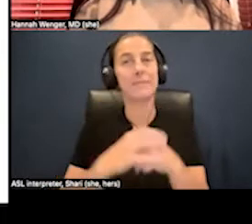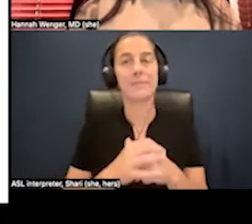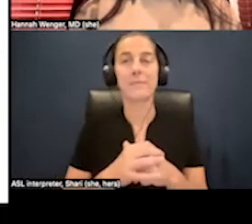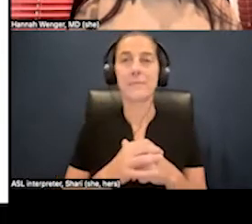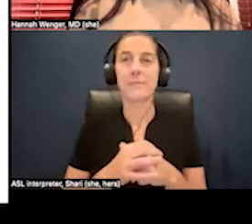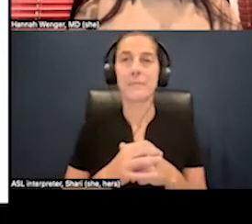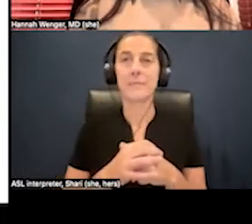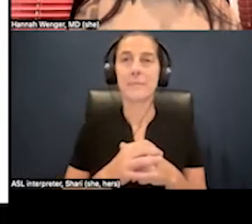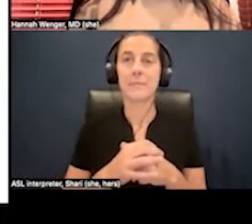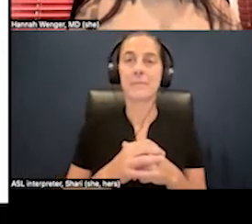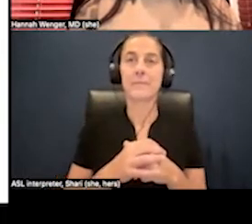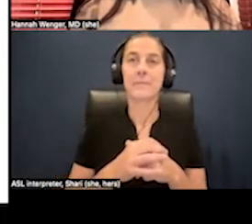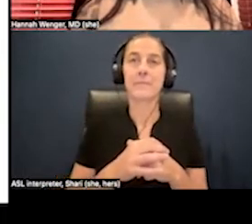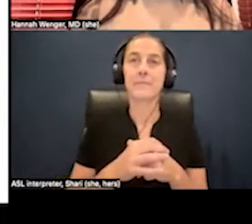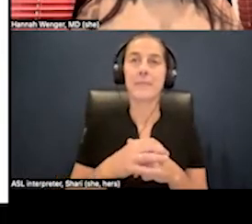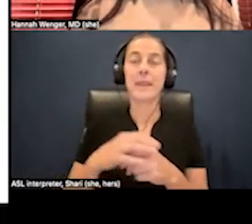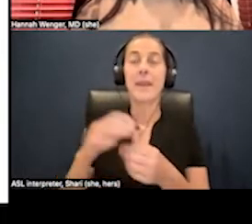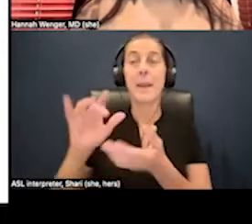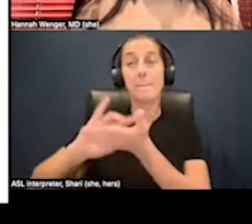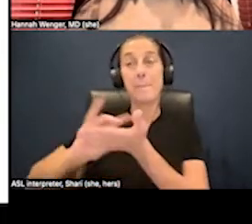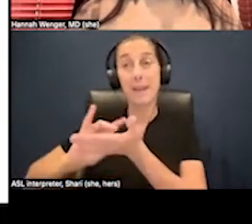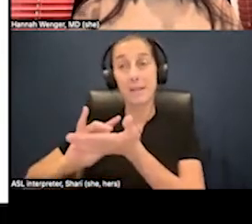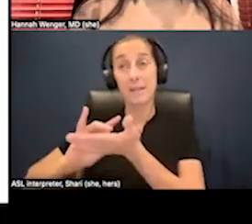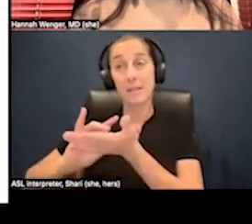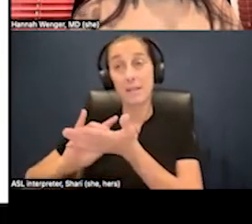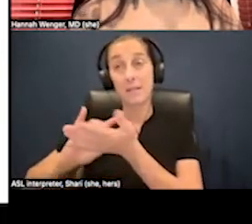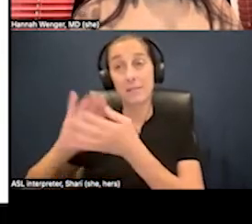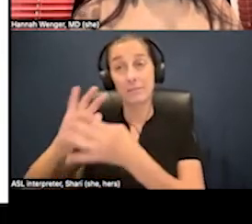on the medical side for hormones,